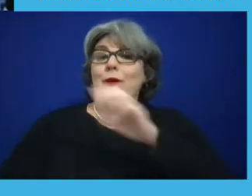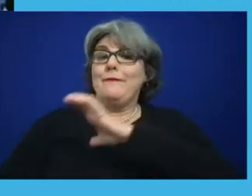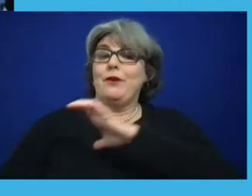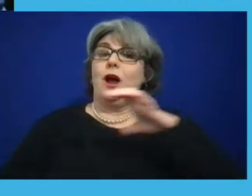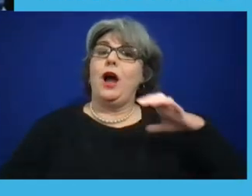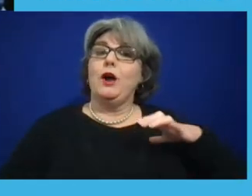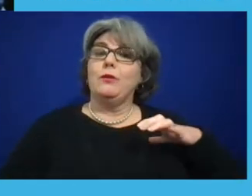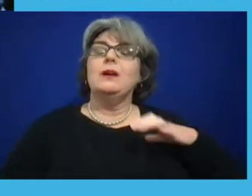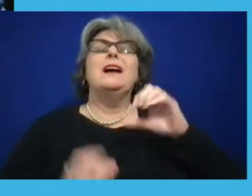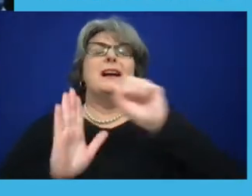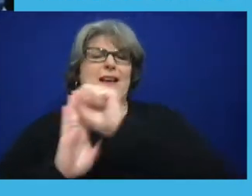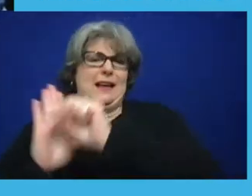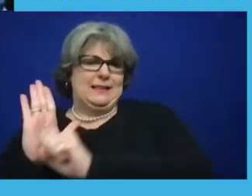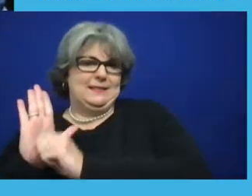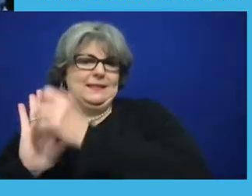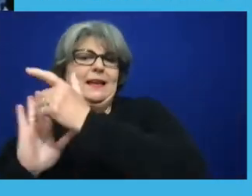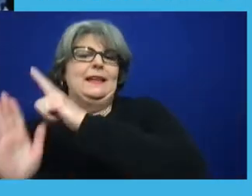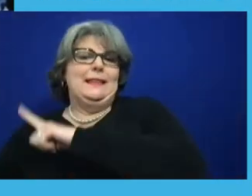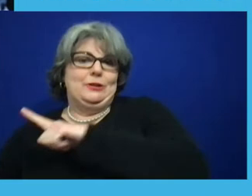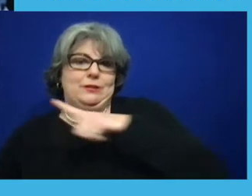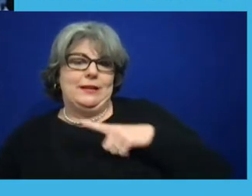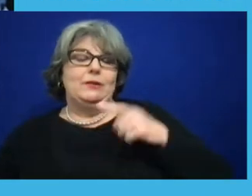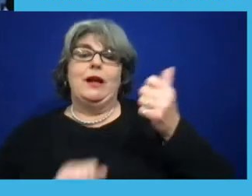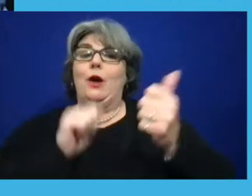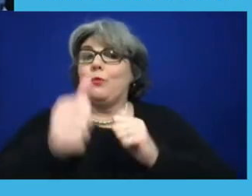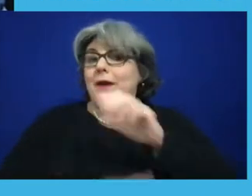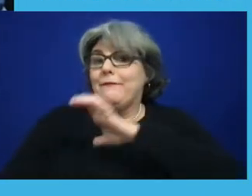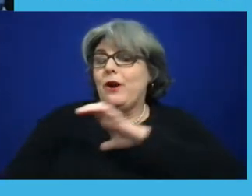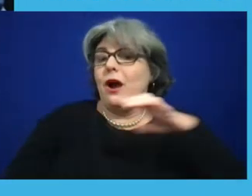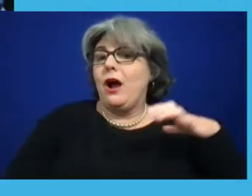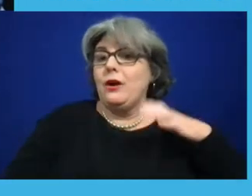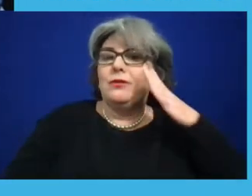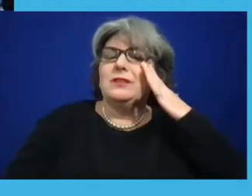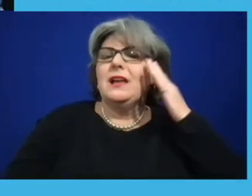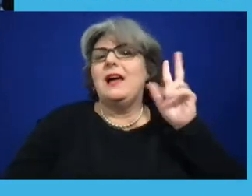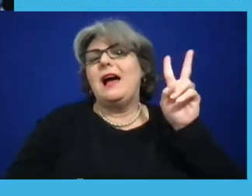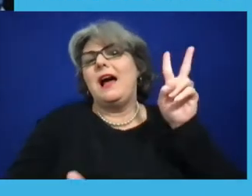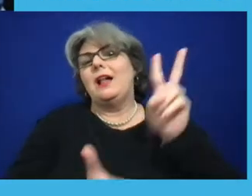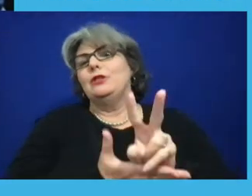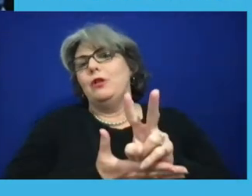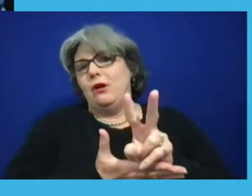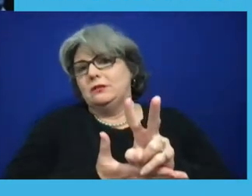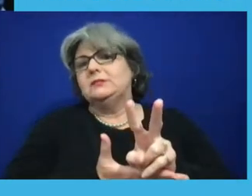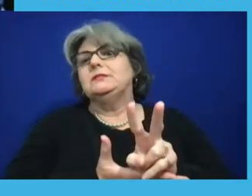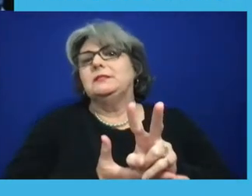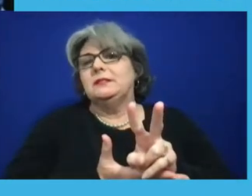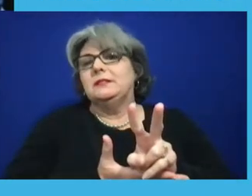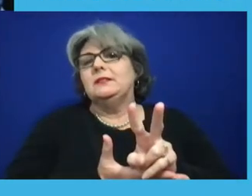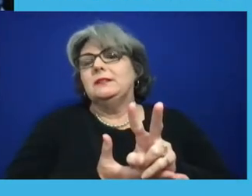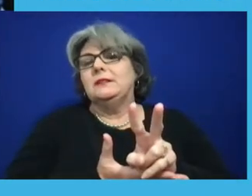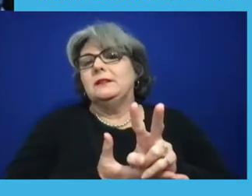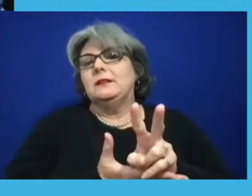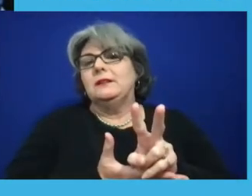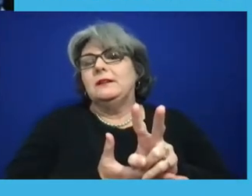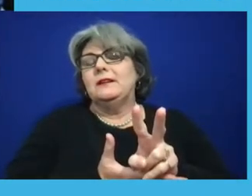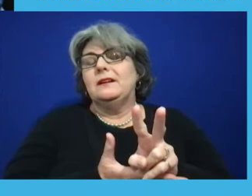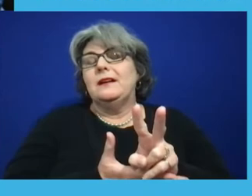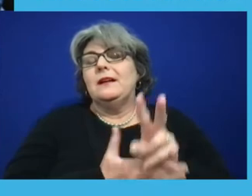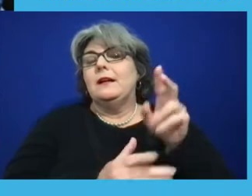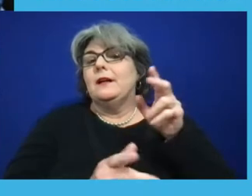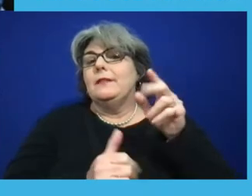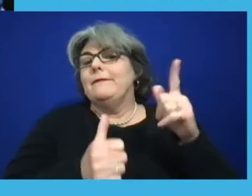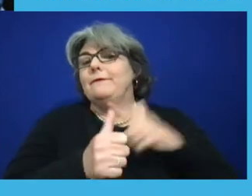Now, let me tell you something. First time I ran for Congress, I was already in the state legislature, I ran for Congress, I